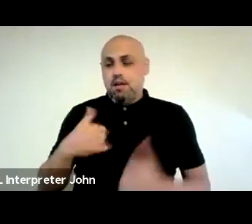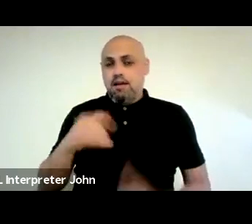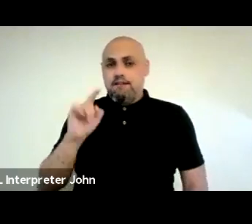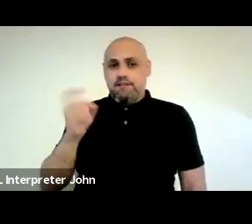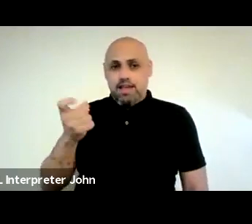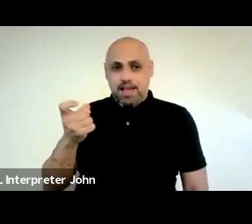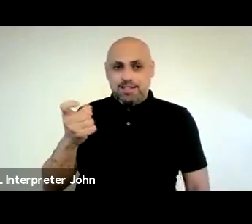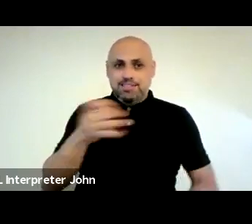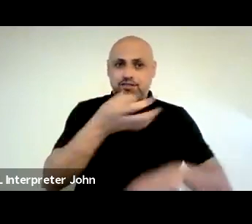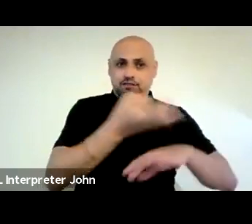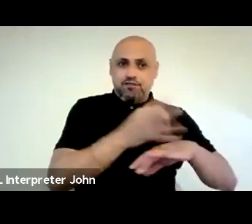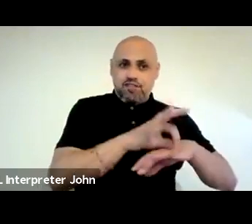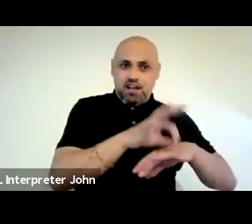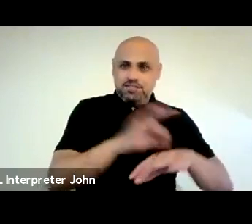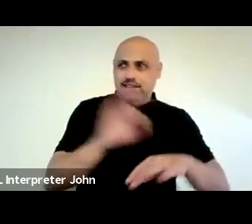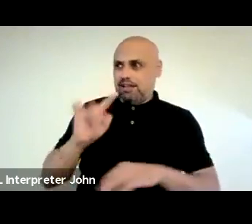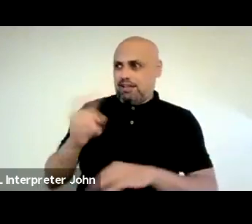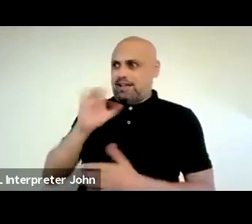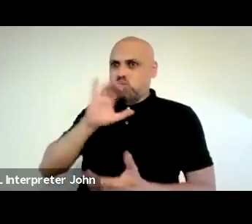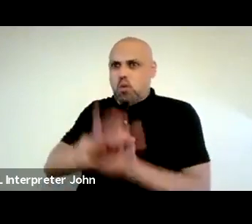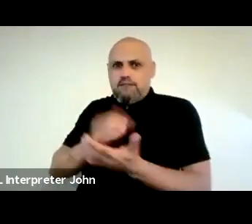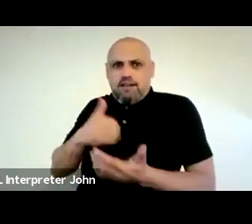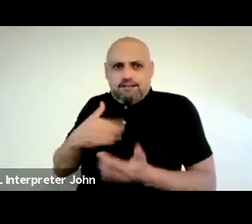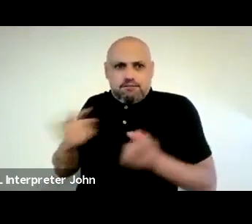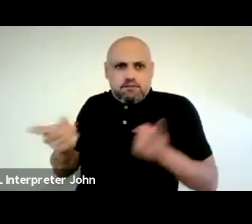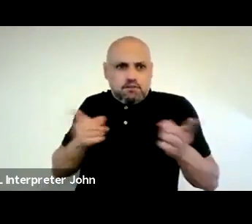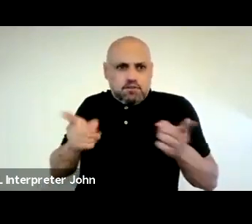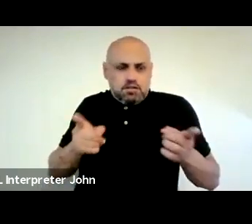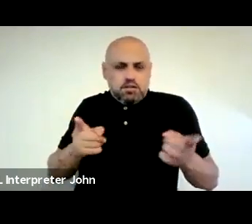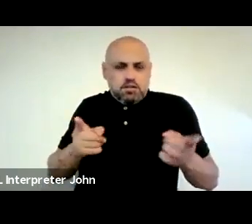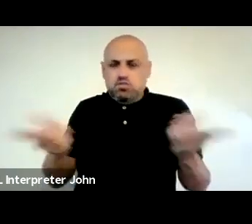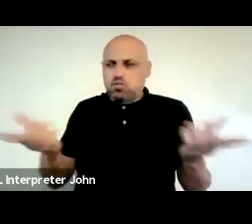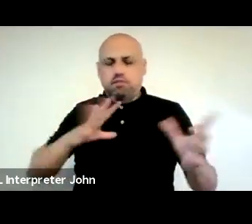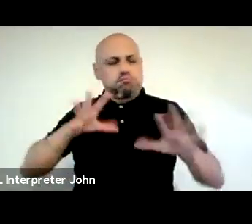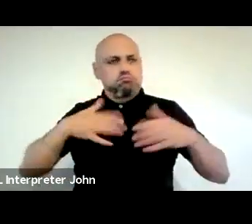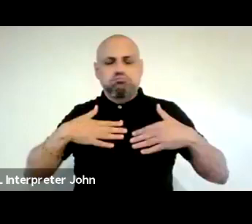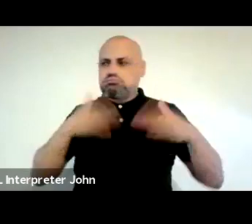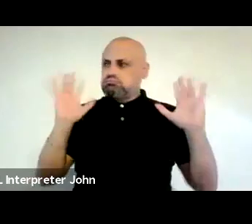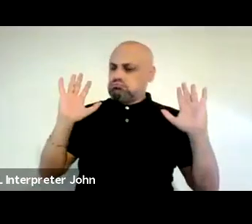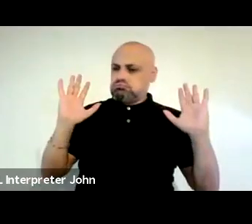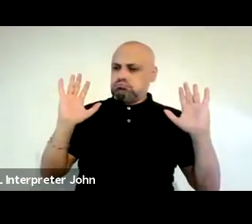an ex-wife. So I resigned myself to living a life that was